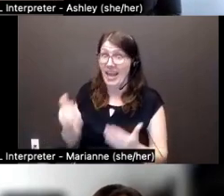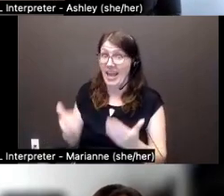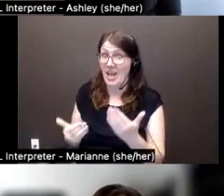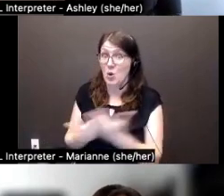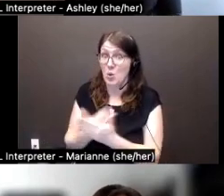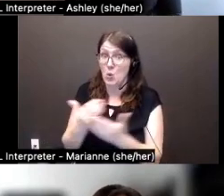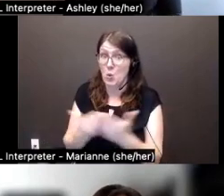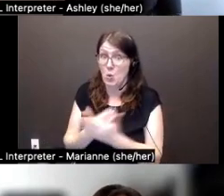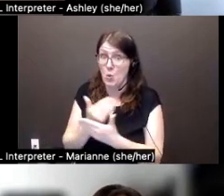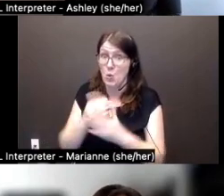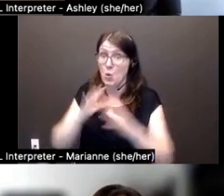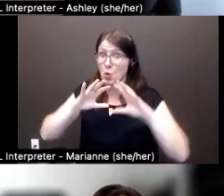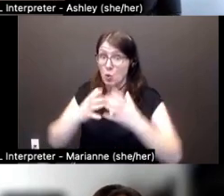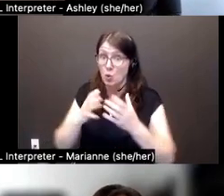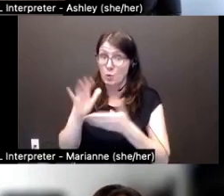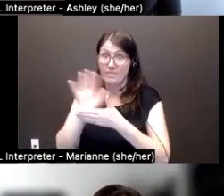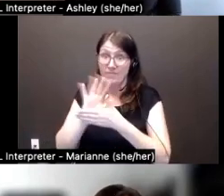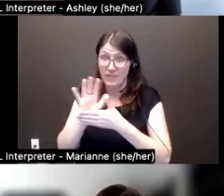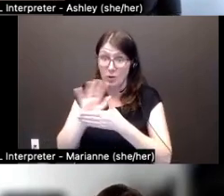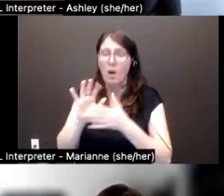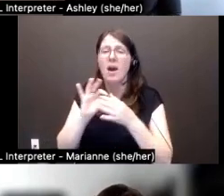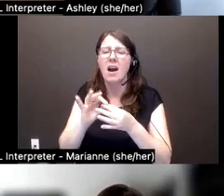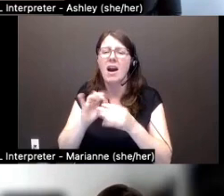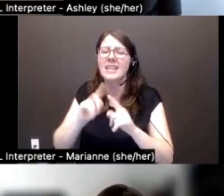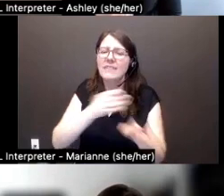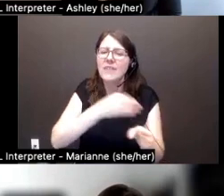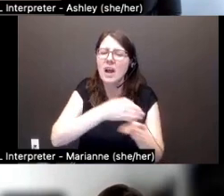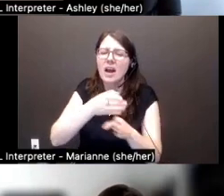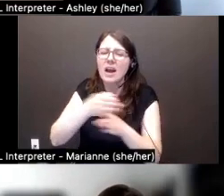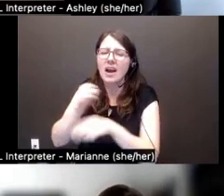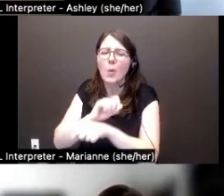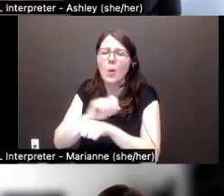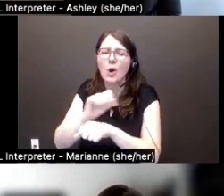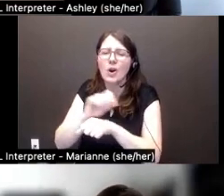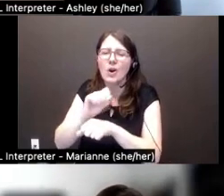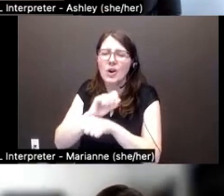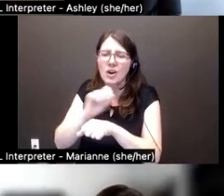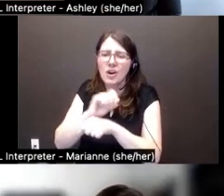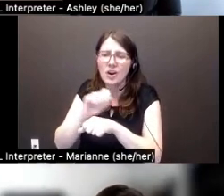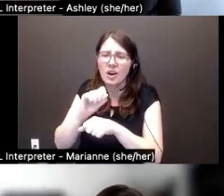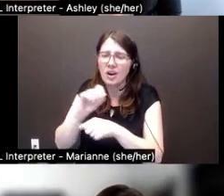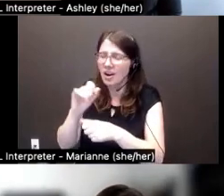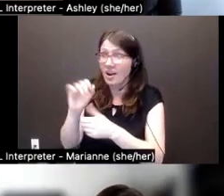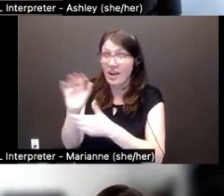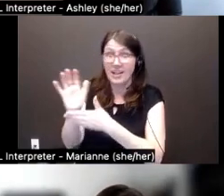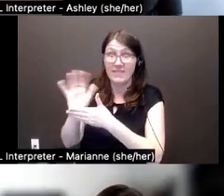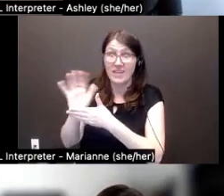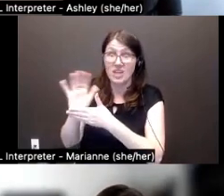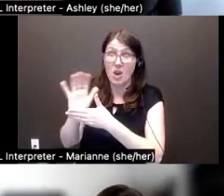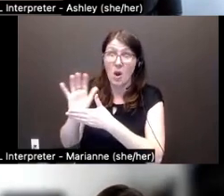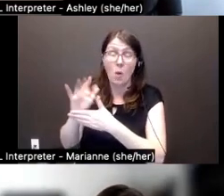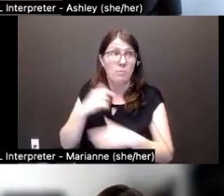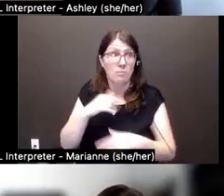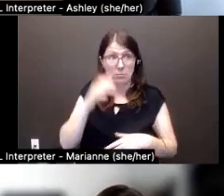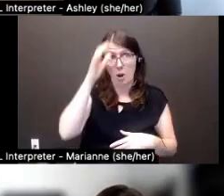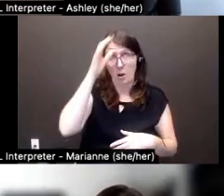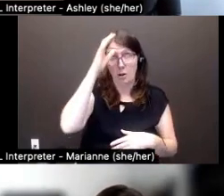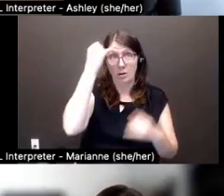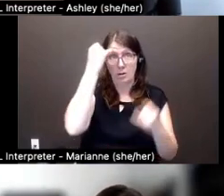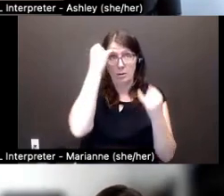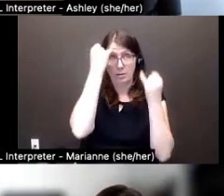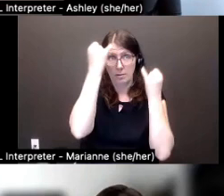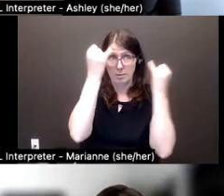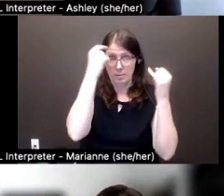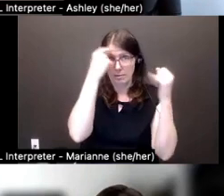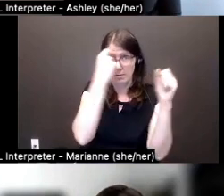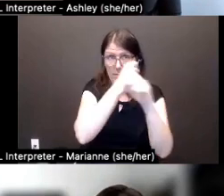that video now took me just about an hour from conceptualizing the idea,